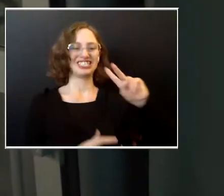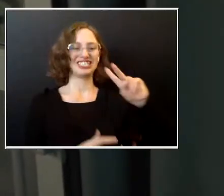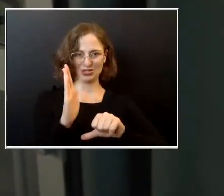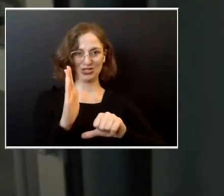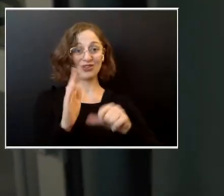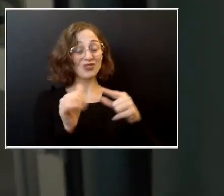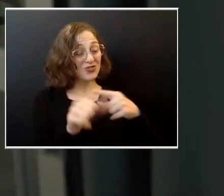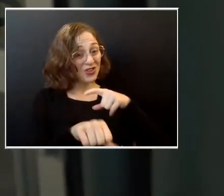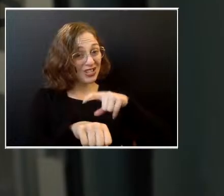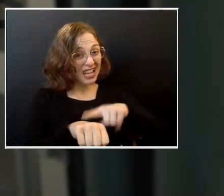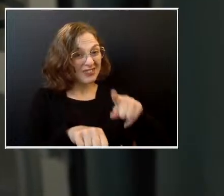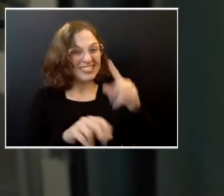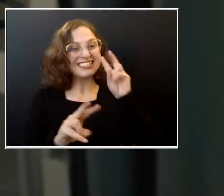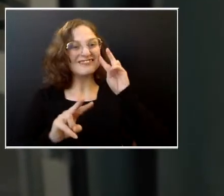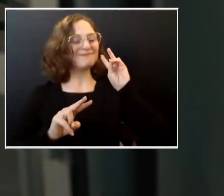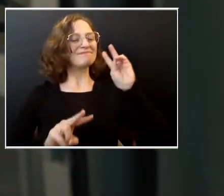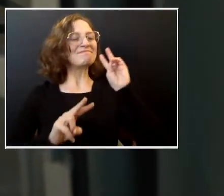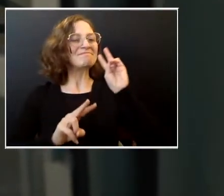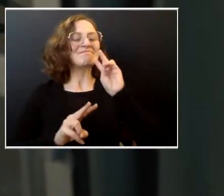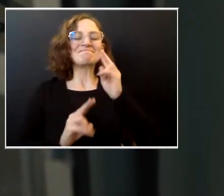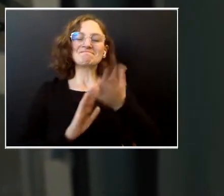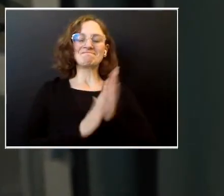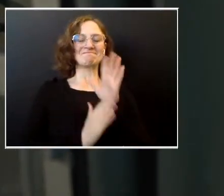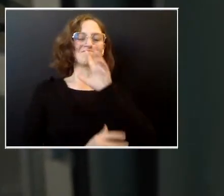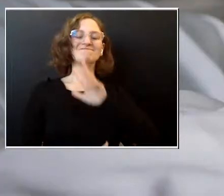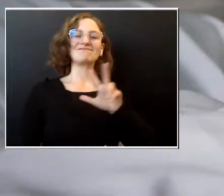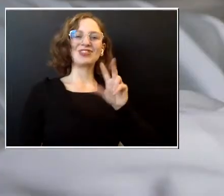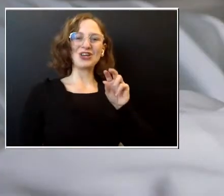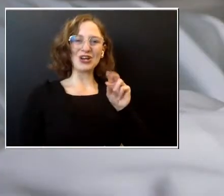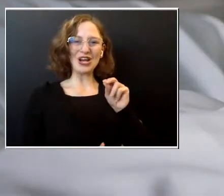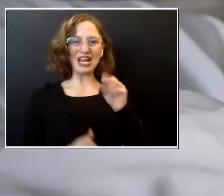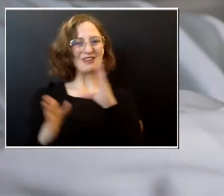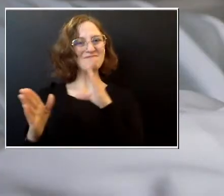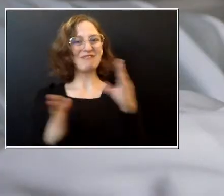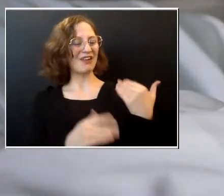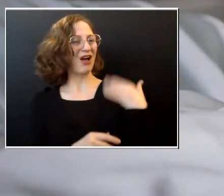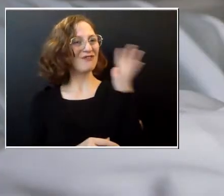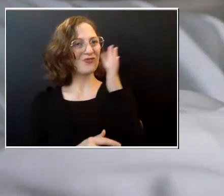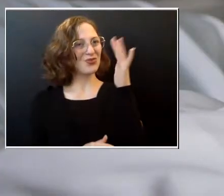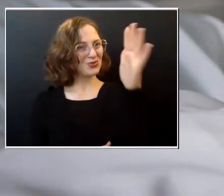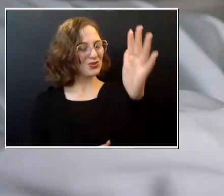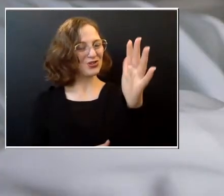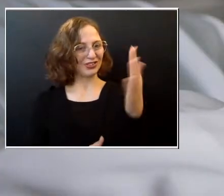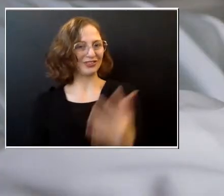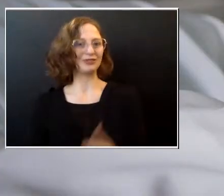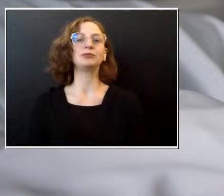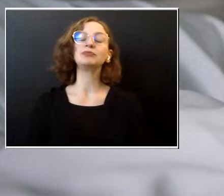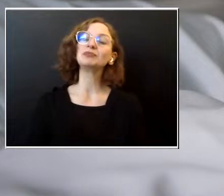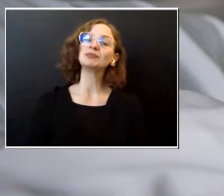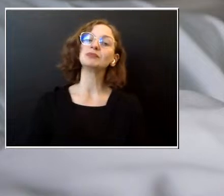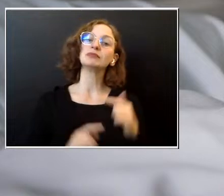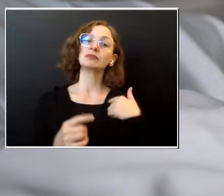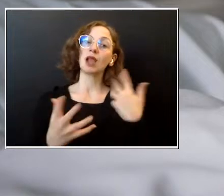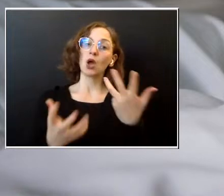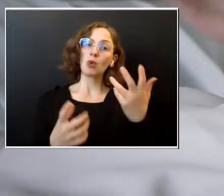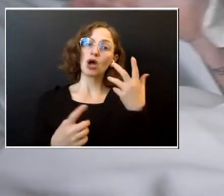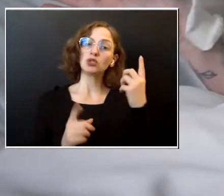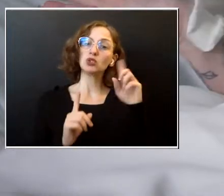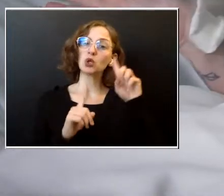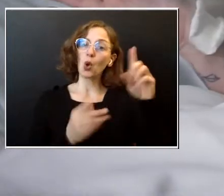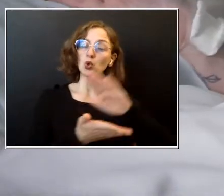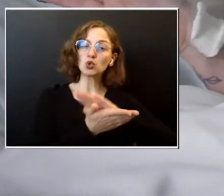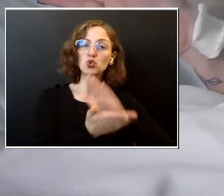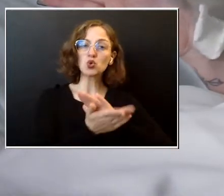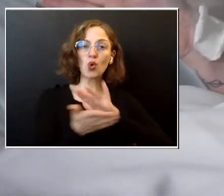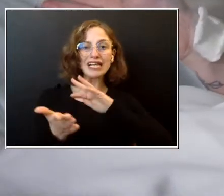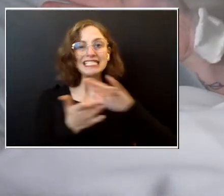30 and planning for a future her mother never had. I want to go to cosmetology school. I've been putting